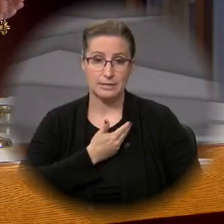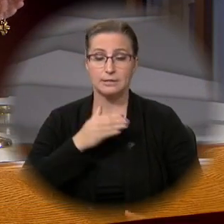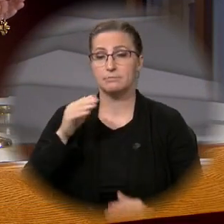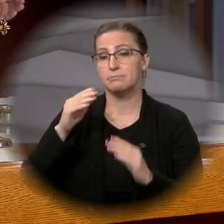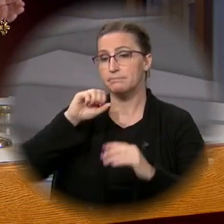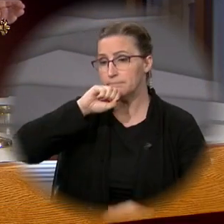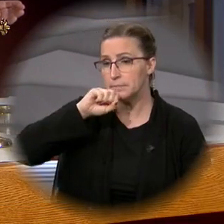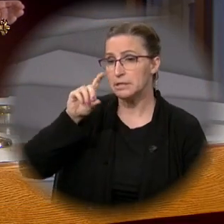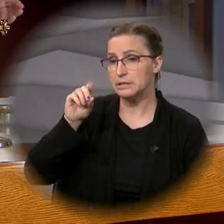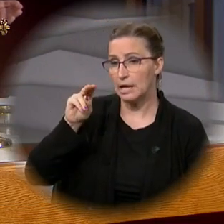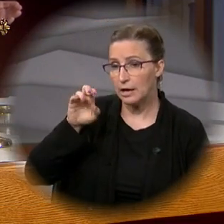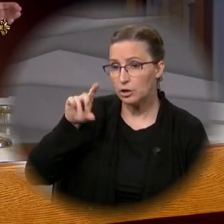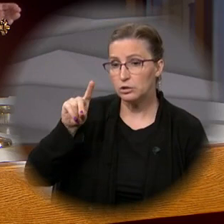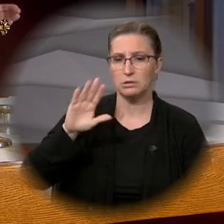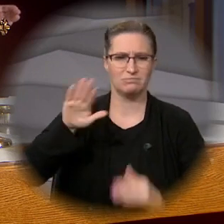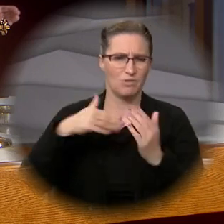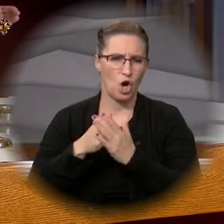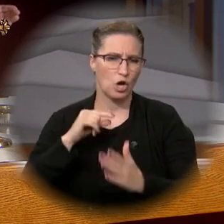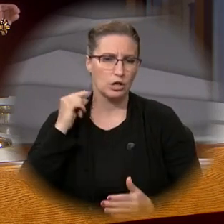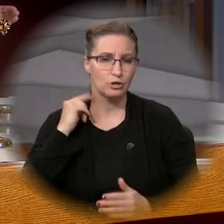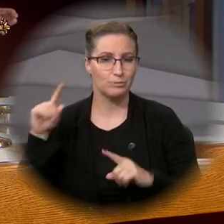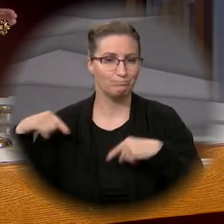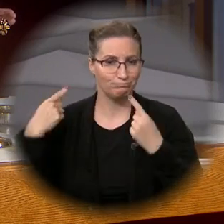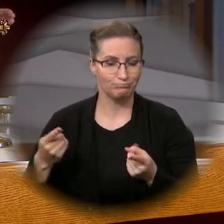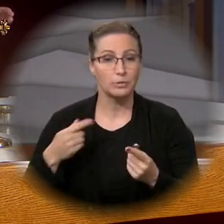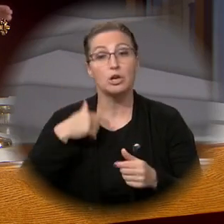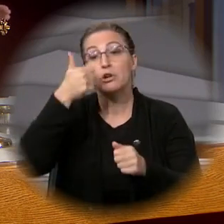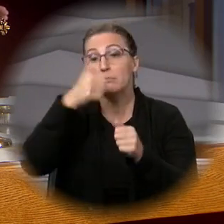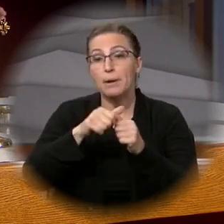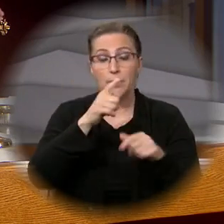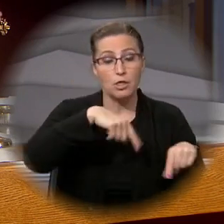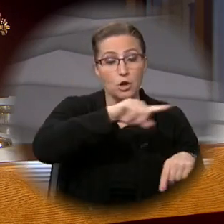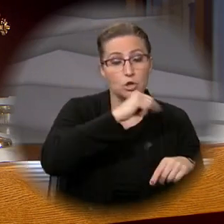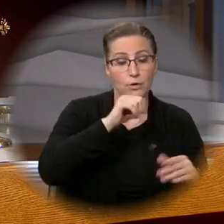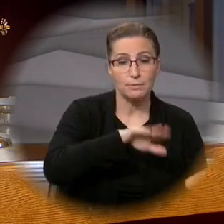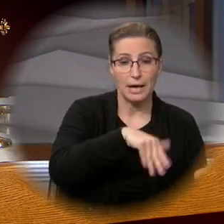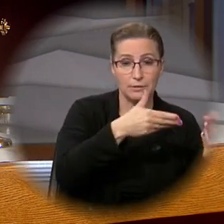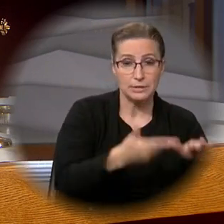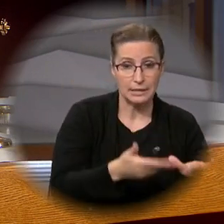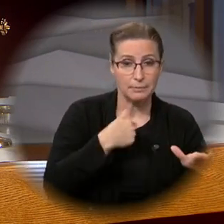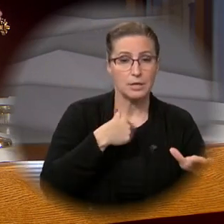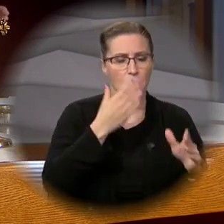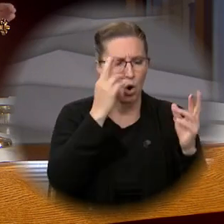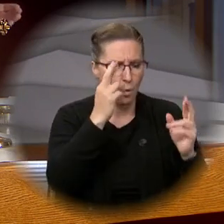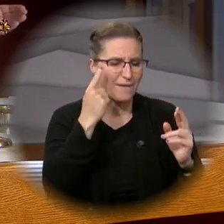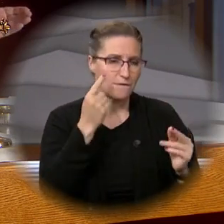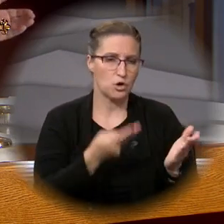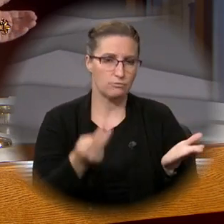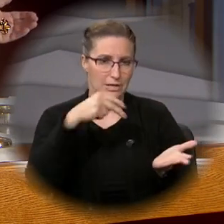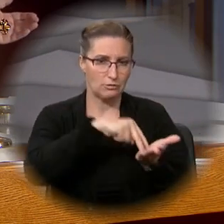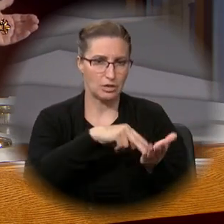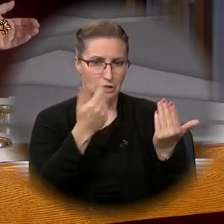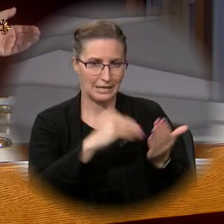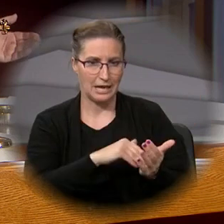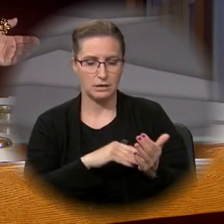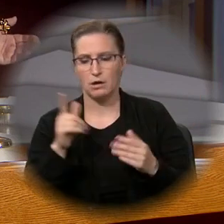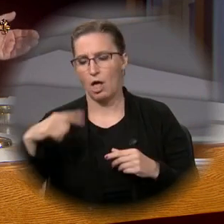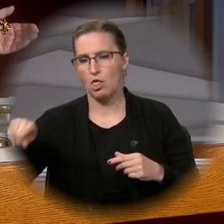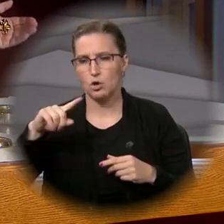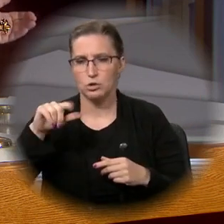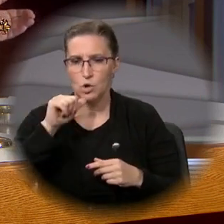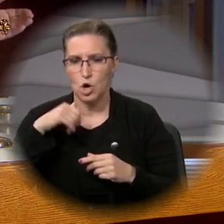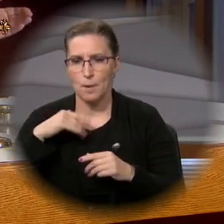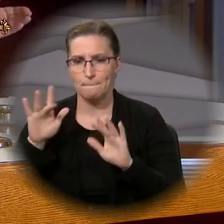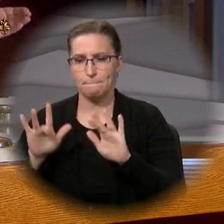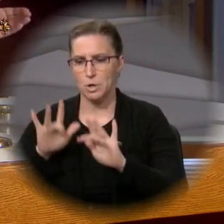our Bishop, and all the clergy. Remember also our brothers and sisters who have fallen asleep in the hope of the resurrection and all who have